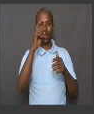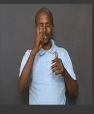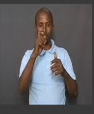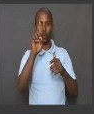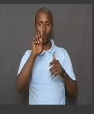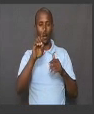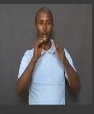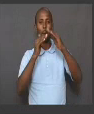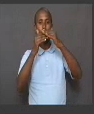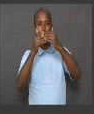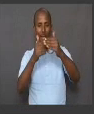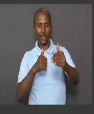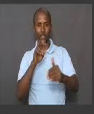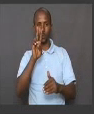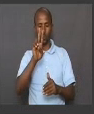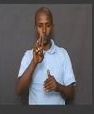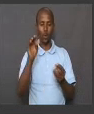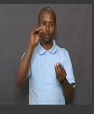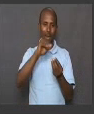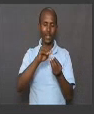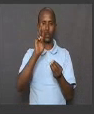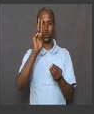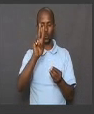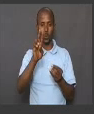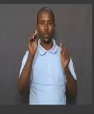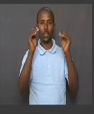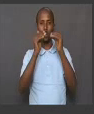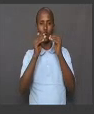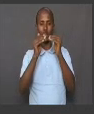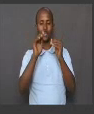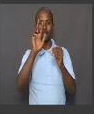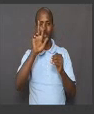3x1 minus 2 plus 2 equals